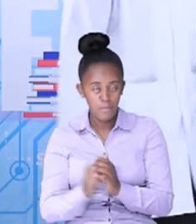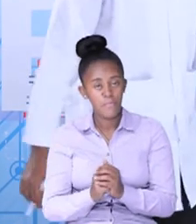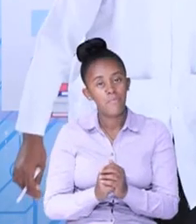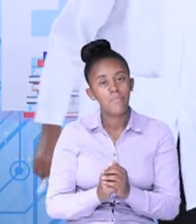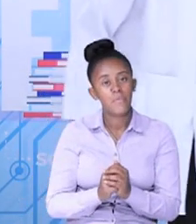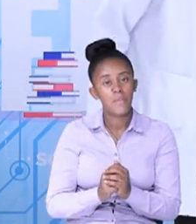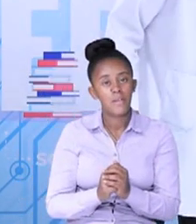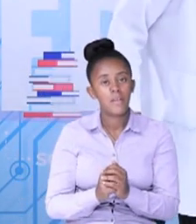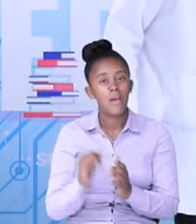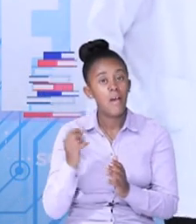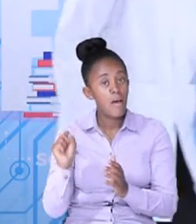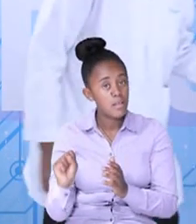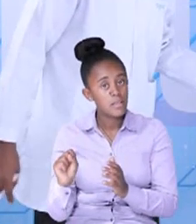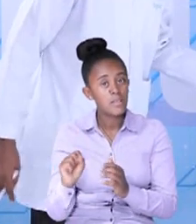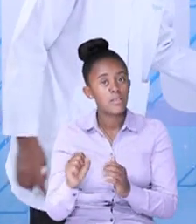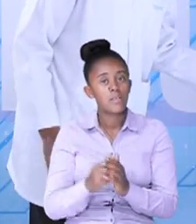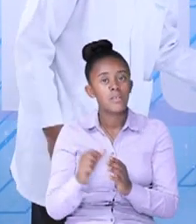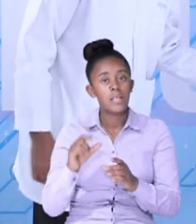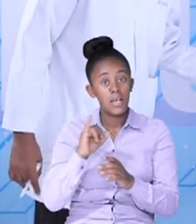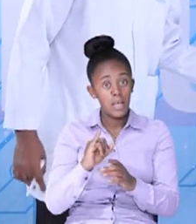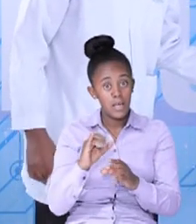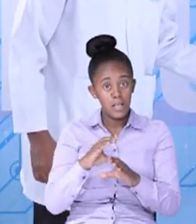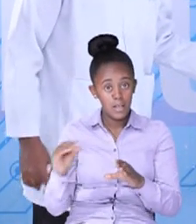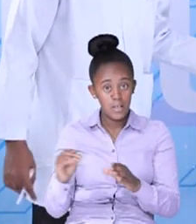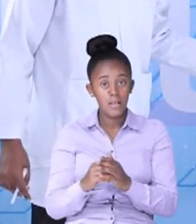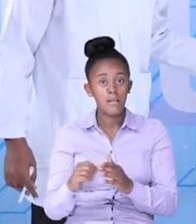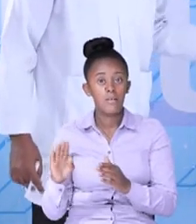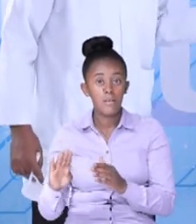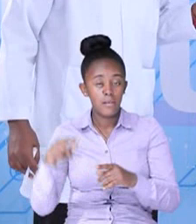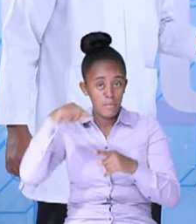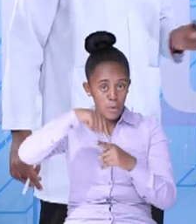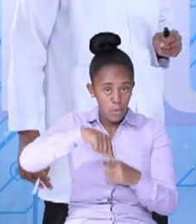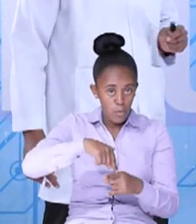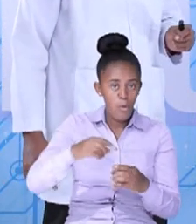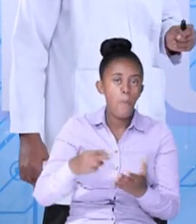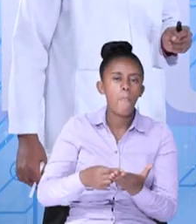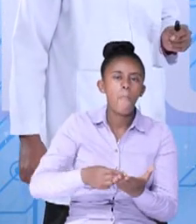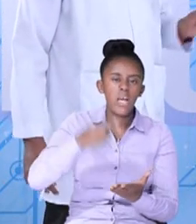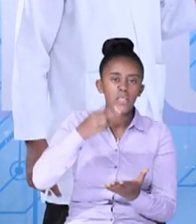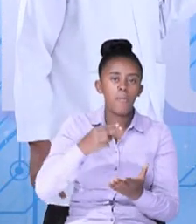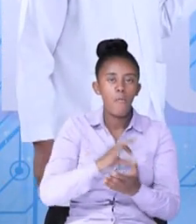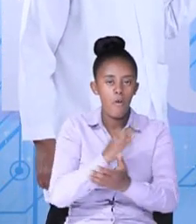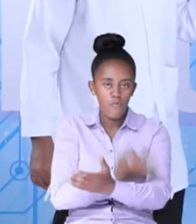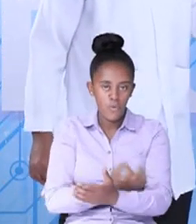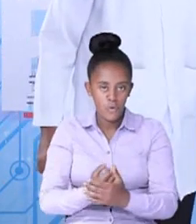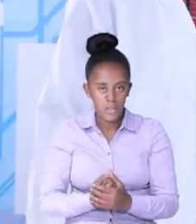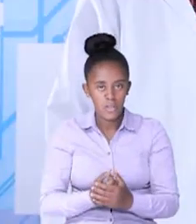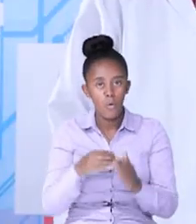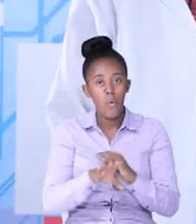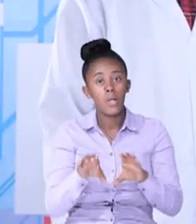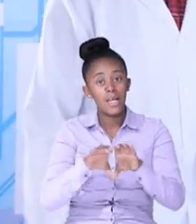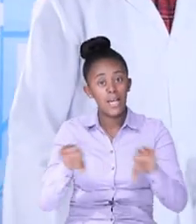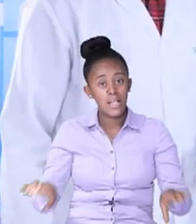L. As the current and the magnetic field are perpendicular, we can find the maximum force exerted on